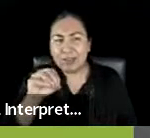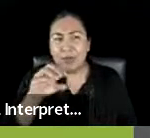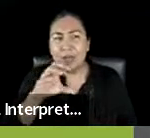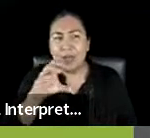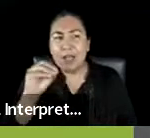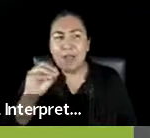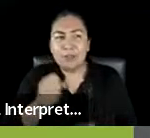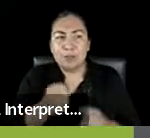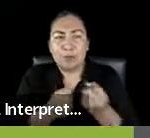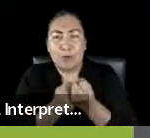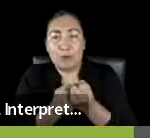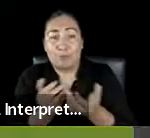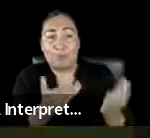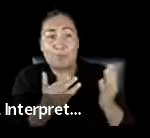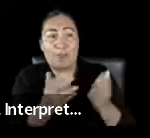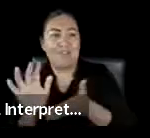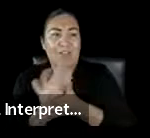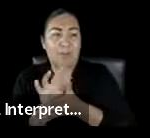Duncan. Enjoy the film.